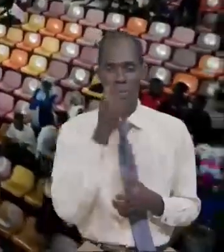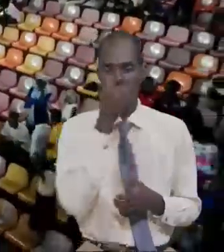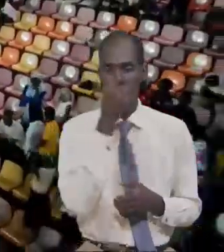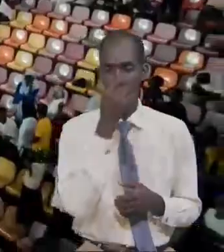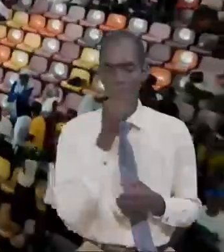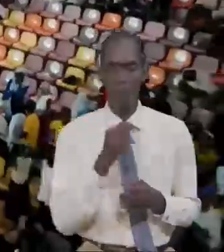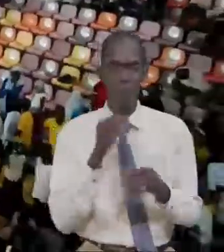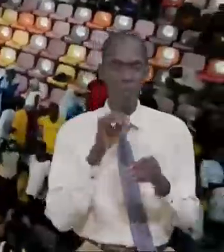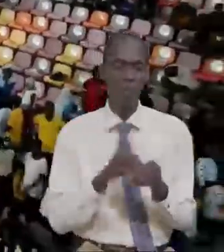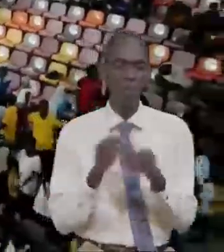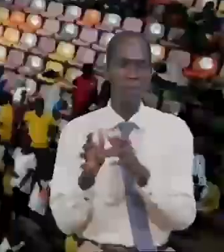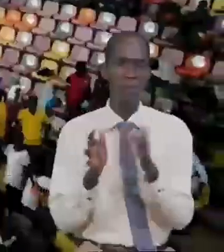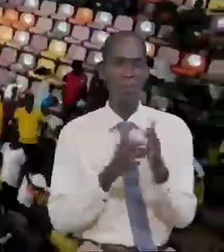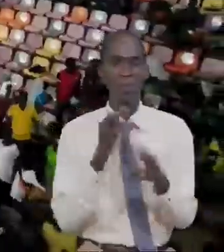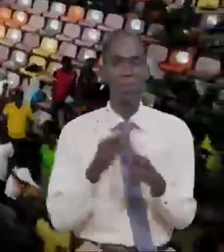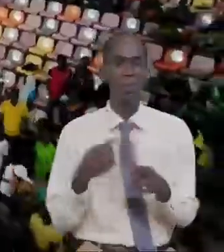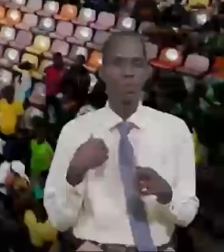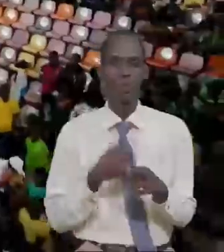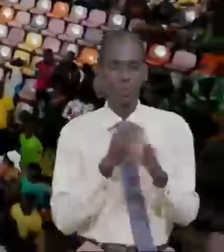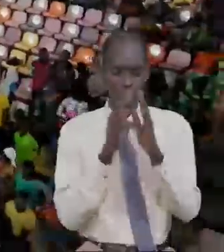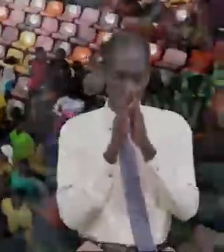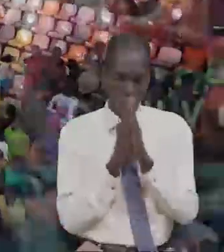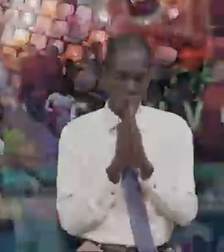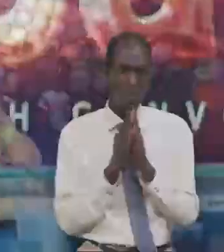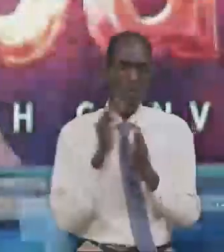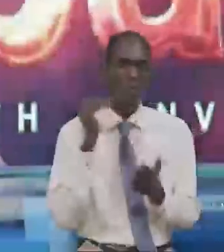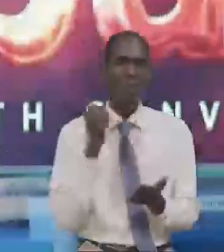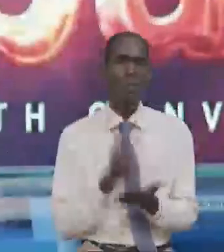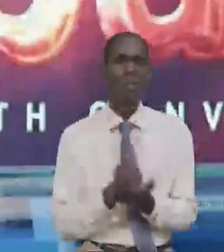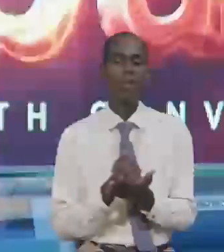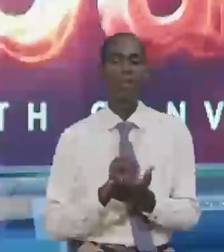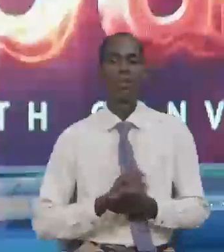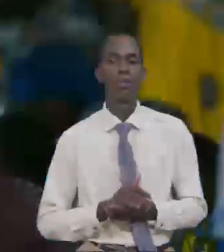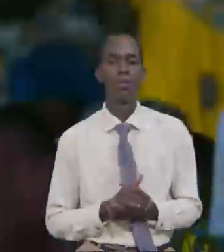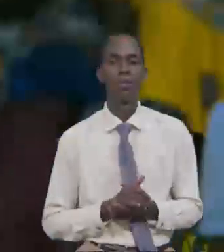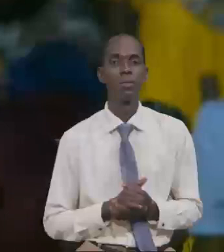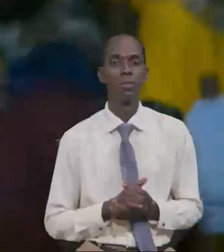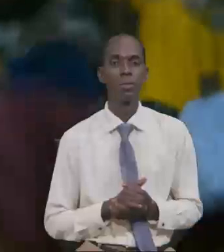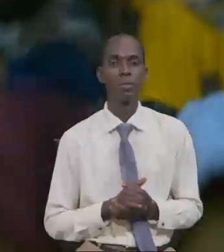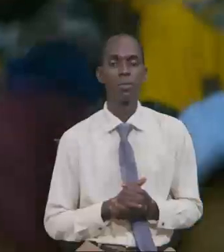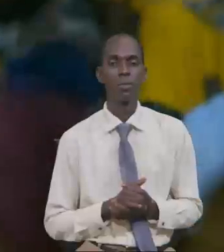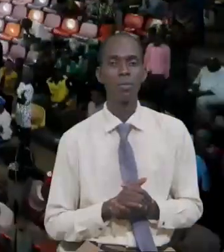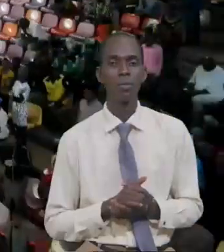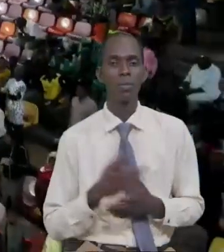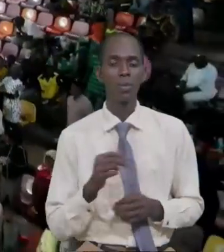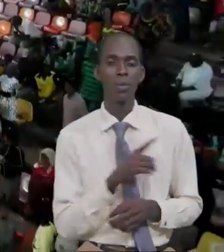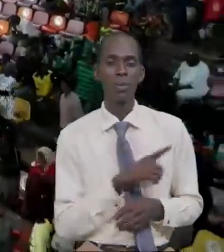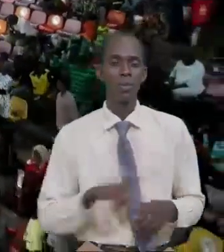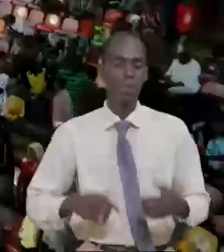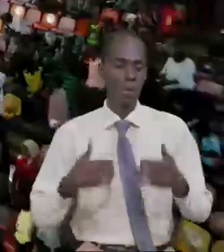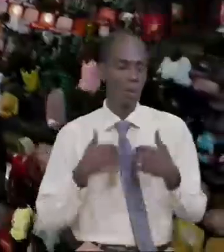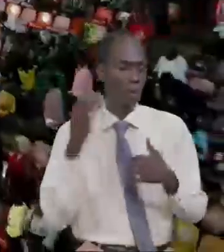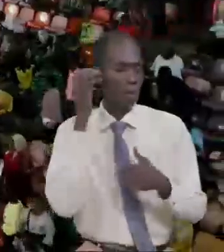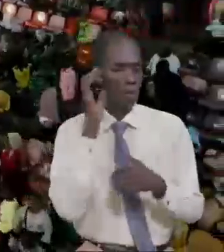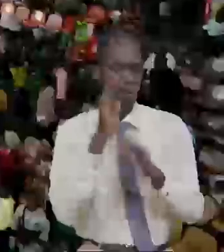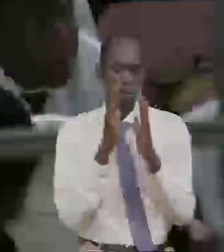The Lord has answered your prayer. The Lord has accepted you. The past is